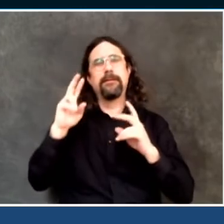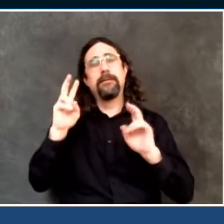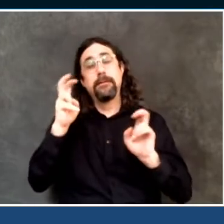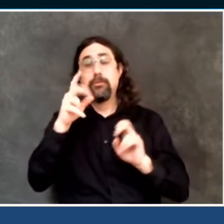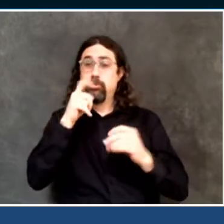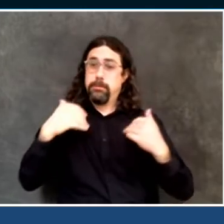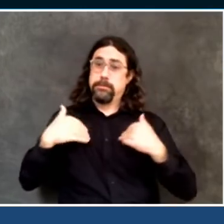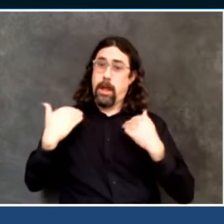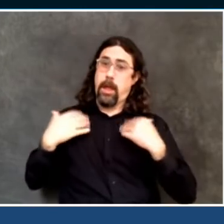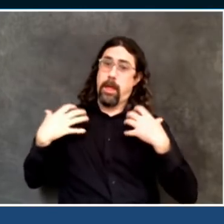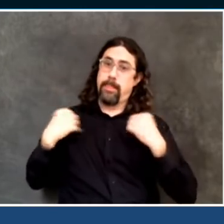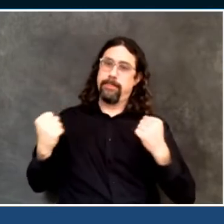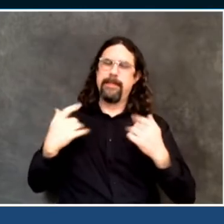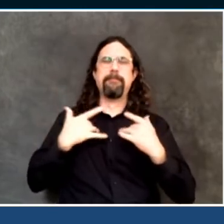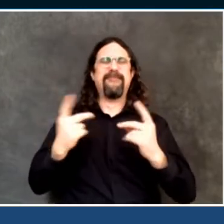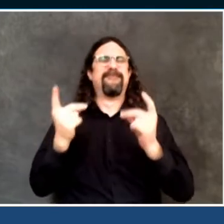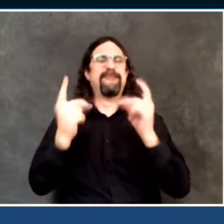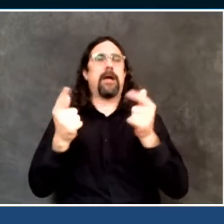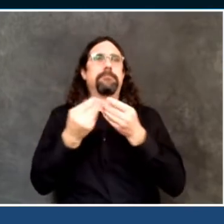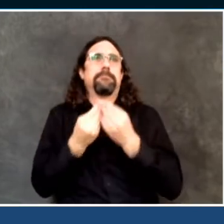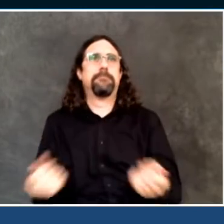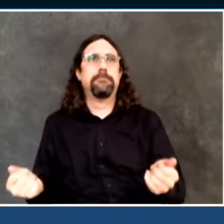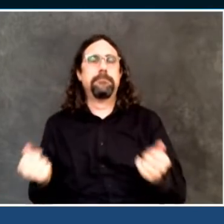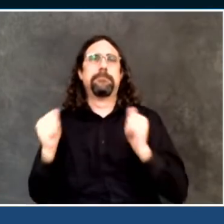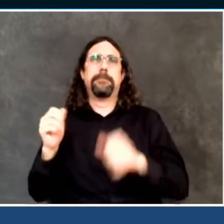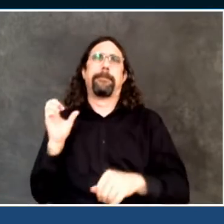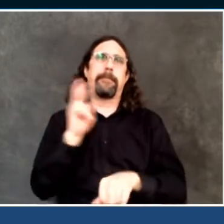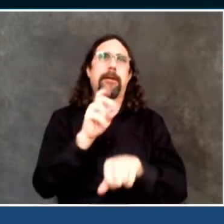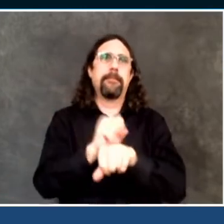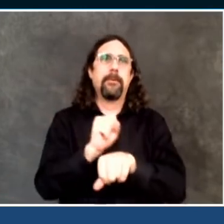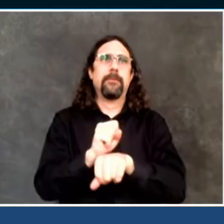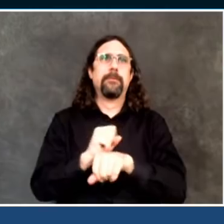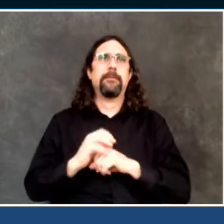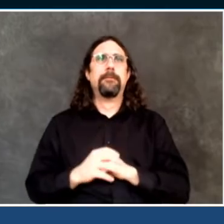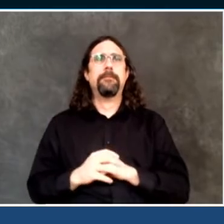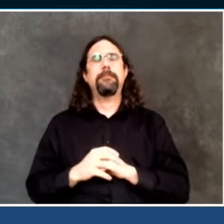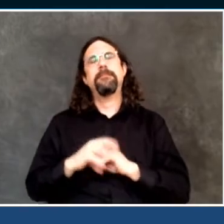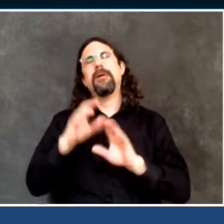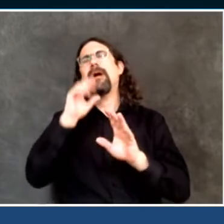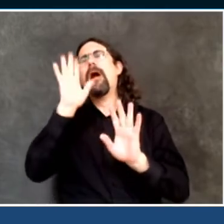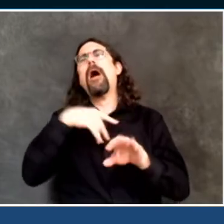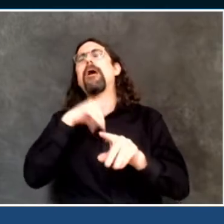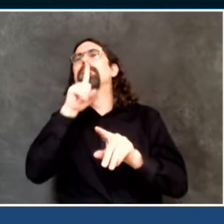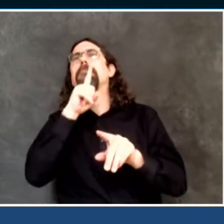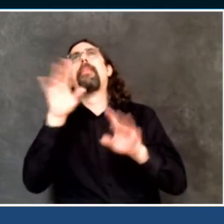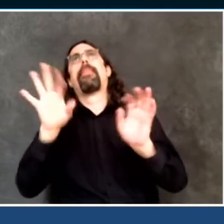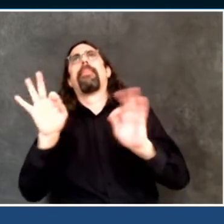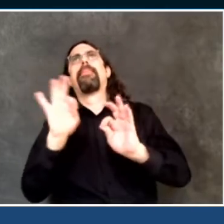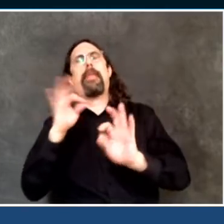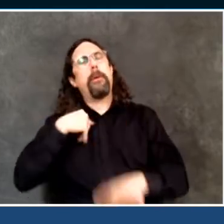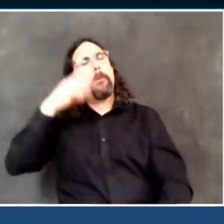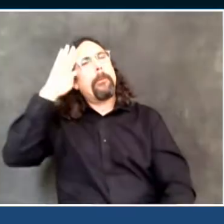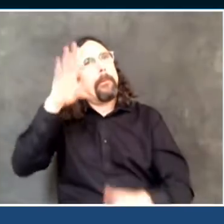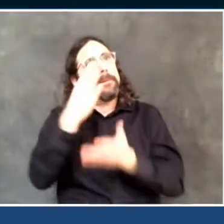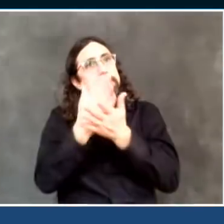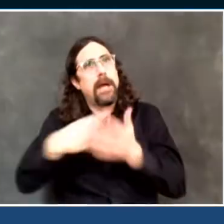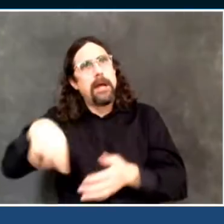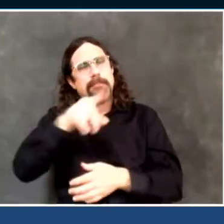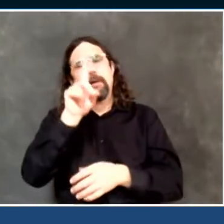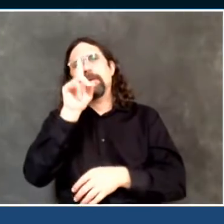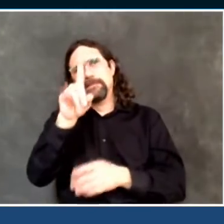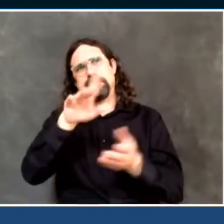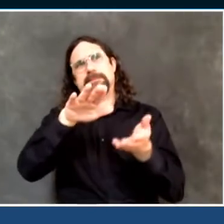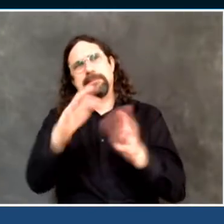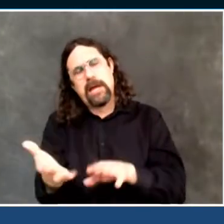of our first responders. Their families are grieving. But thank God for the vast majority. They've come